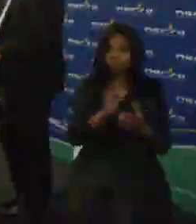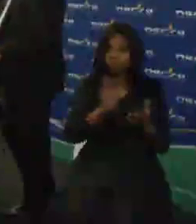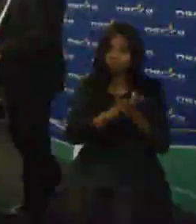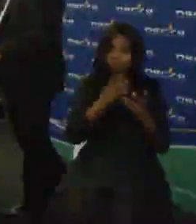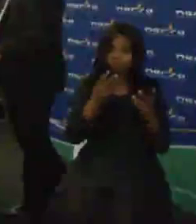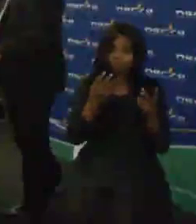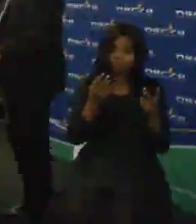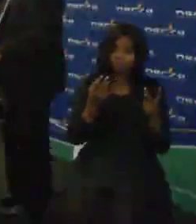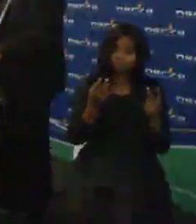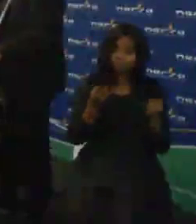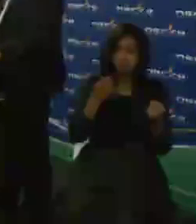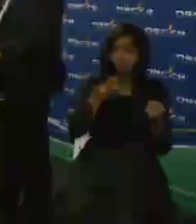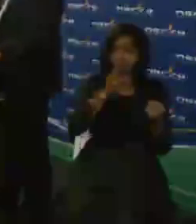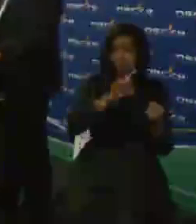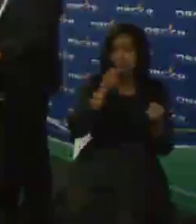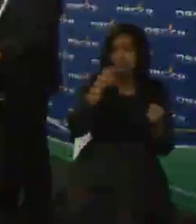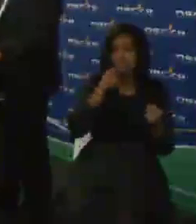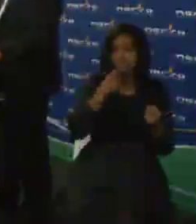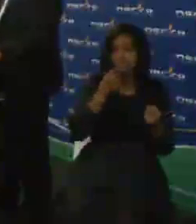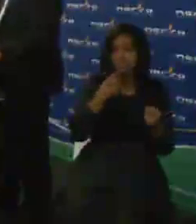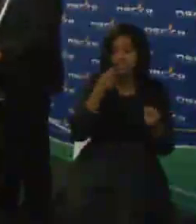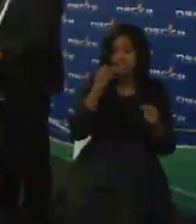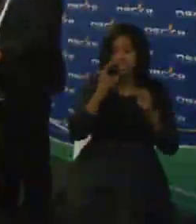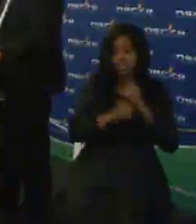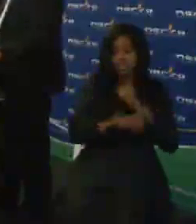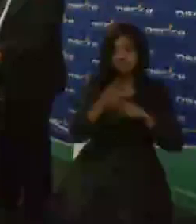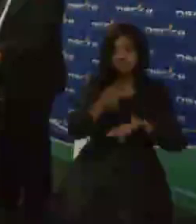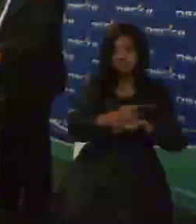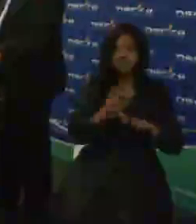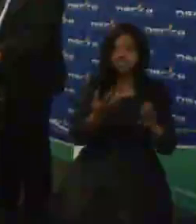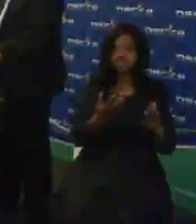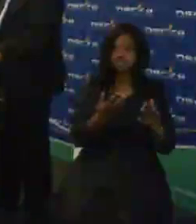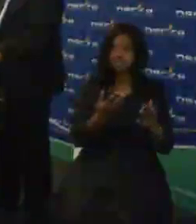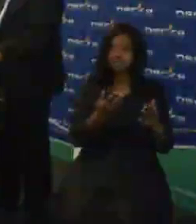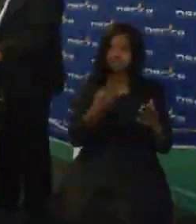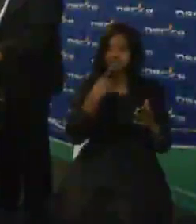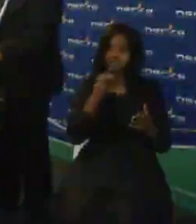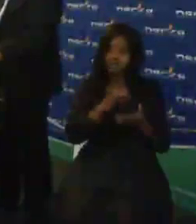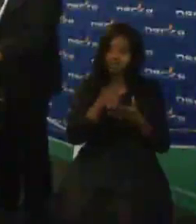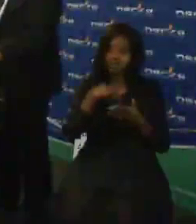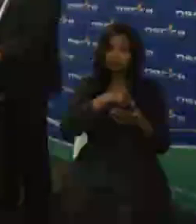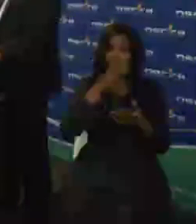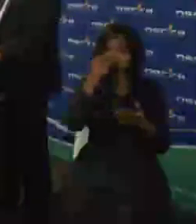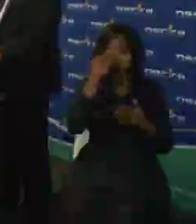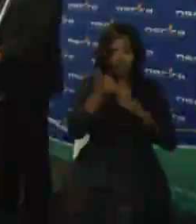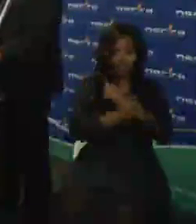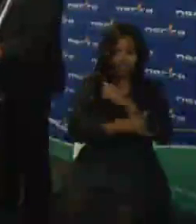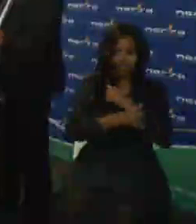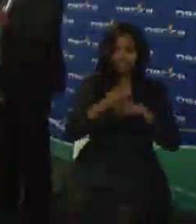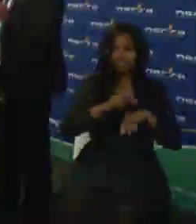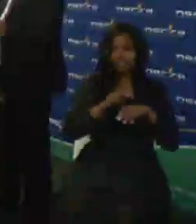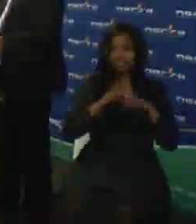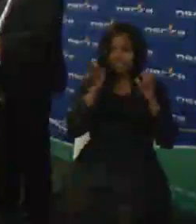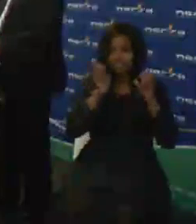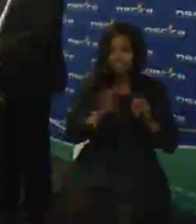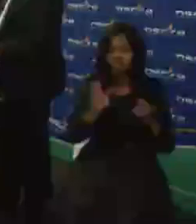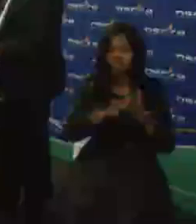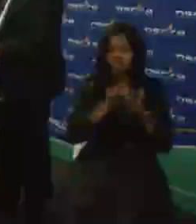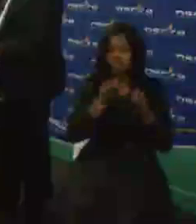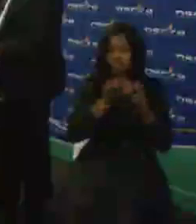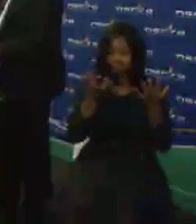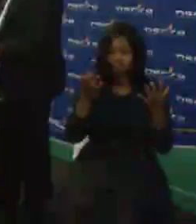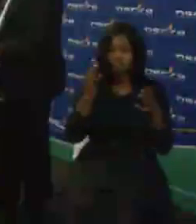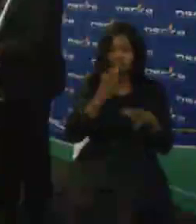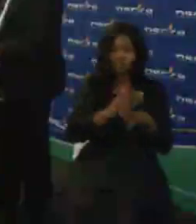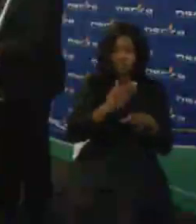Ultimately, Chairperson, what we've said at the end of the day is that we know the country needs Eskom, and many of the